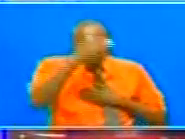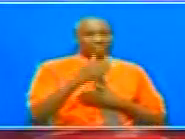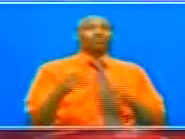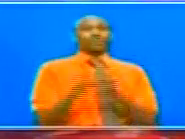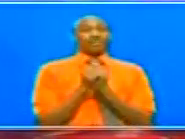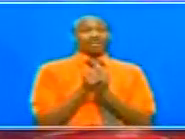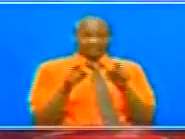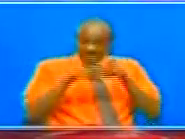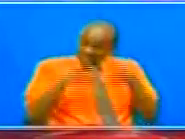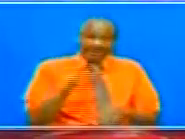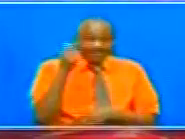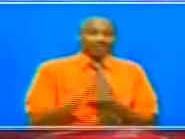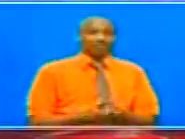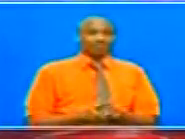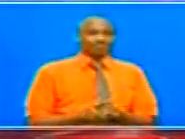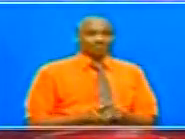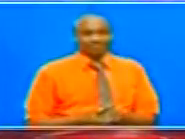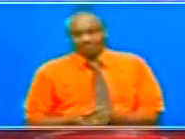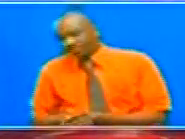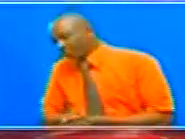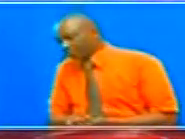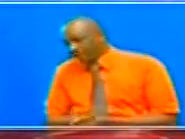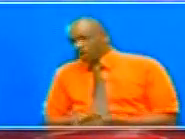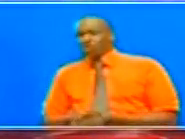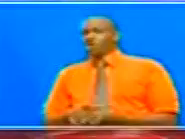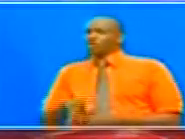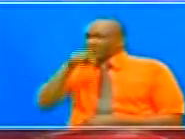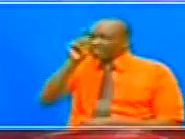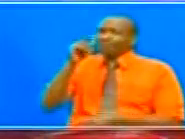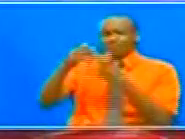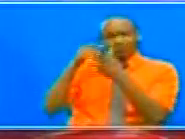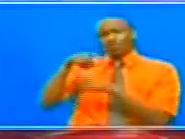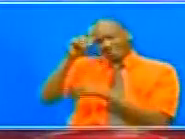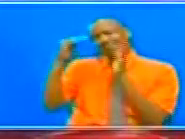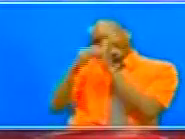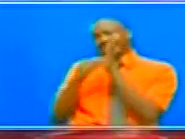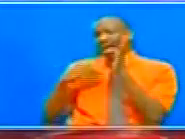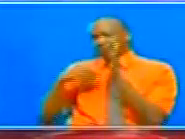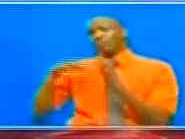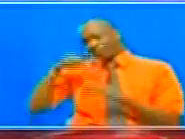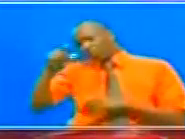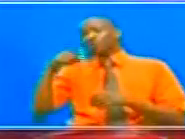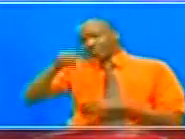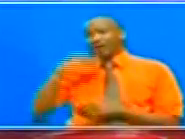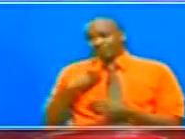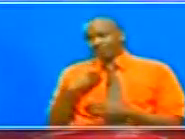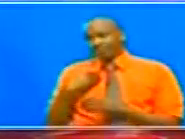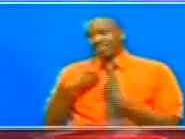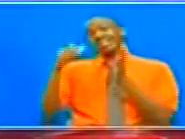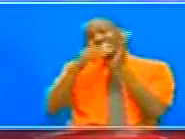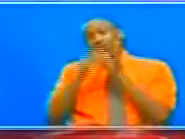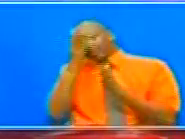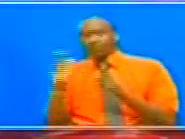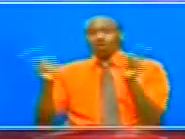Is that the same in Kenya? Yes. Okay, did you know this list before the Garissa attacks? Did you have the list? Did you have did Which you know list? The people? The list of shame? No, the